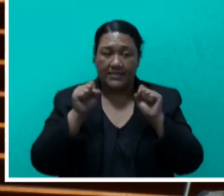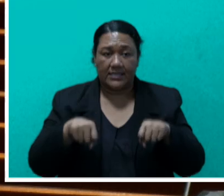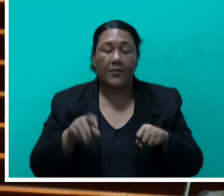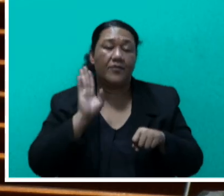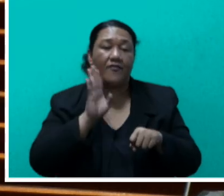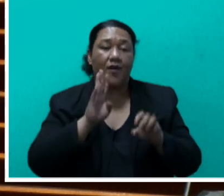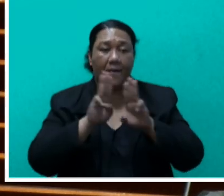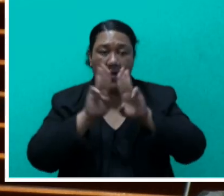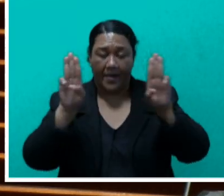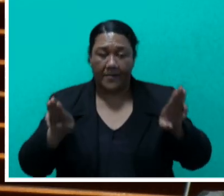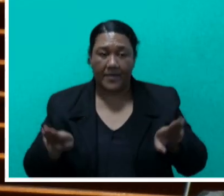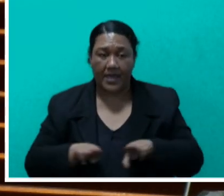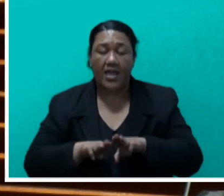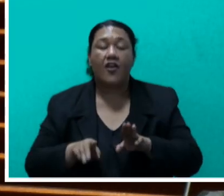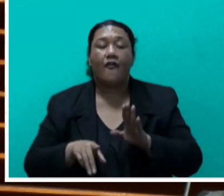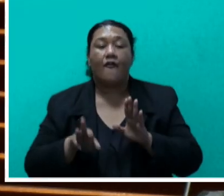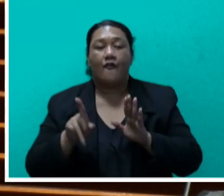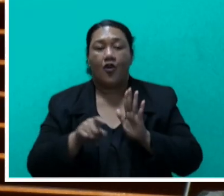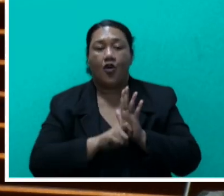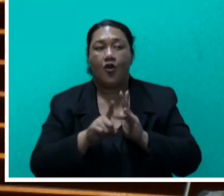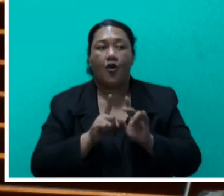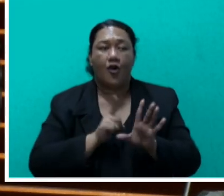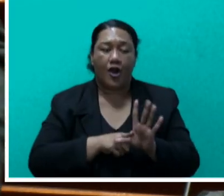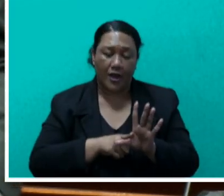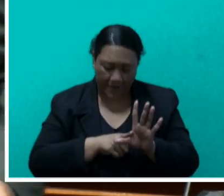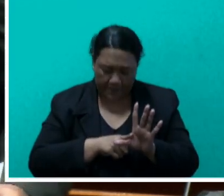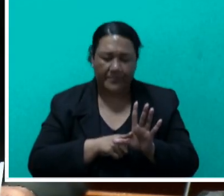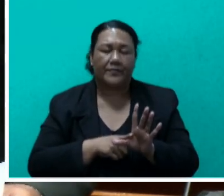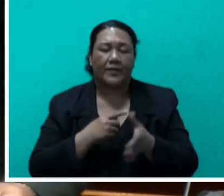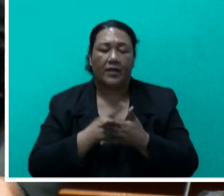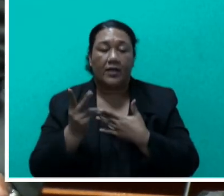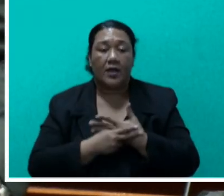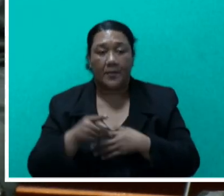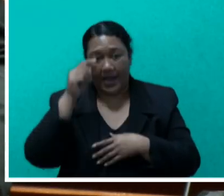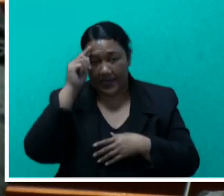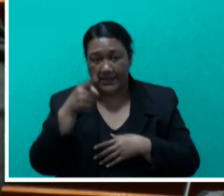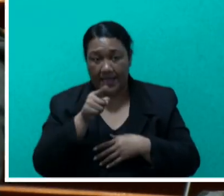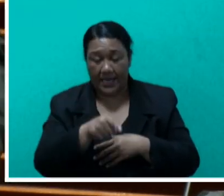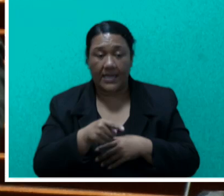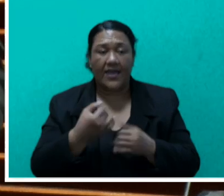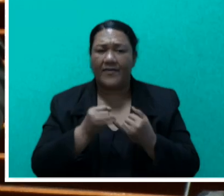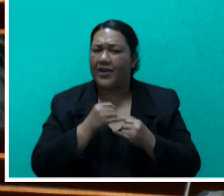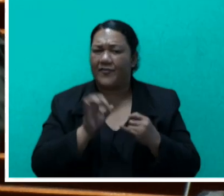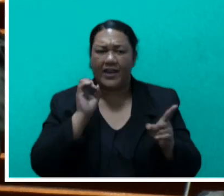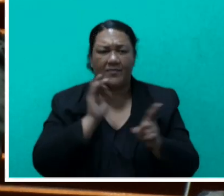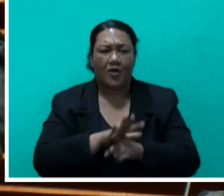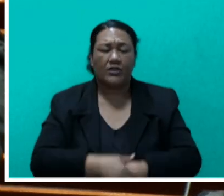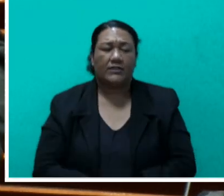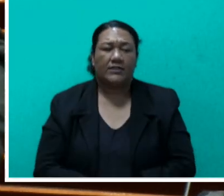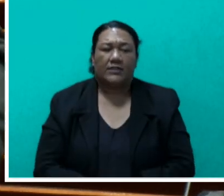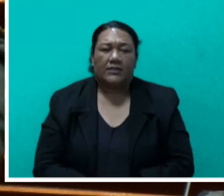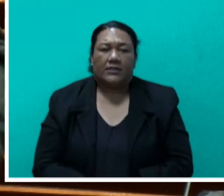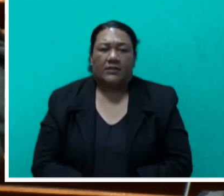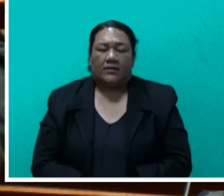for the revamped ROI program. Understanding that value chain system is crucial, Mr. Speaker, sir, to ensure